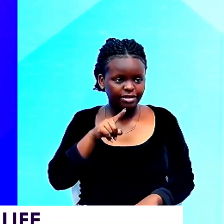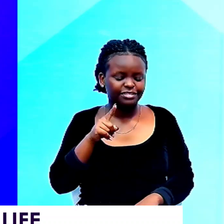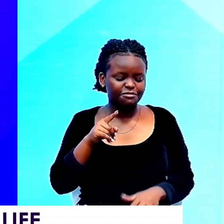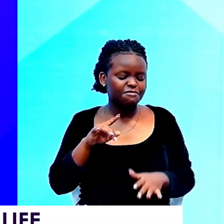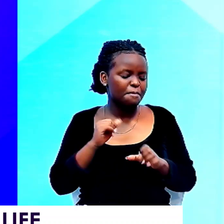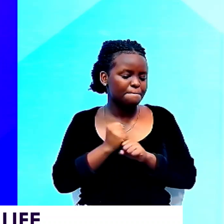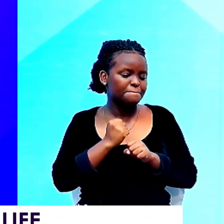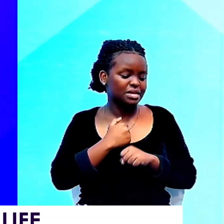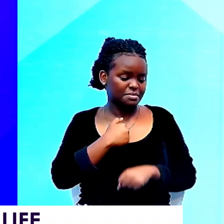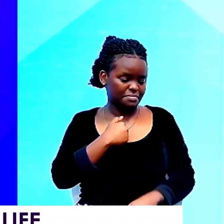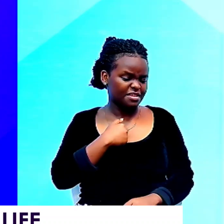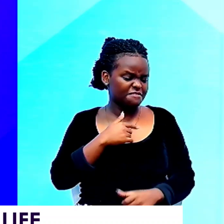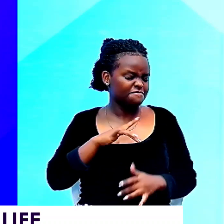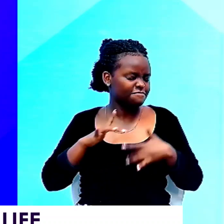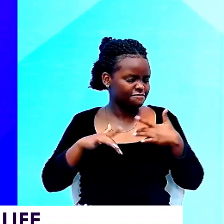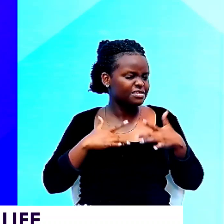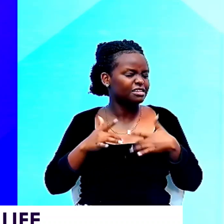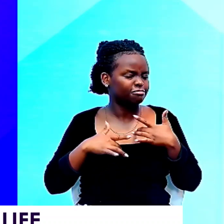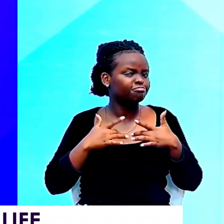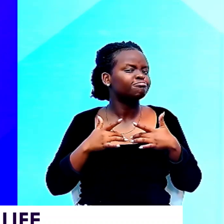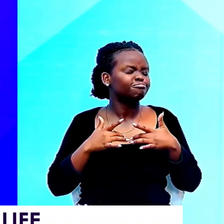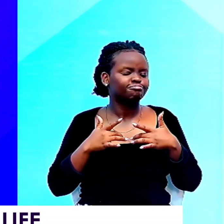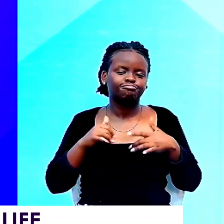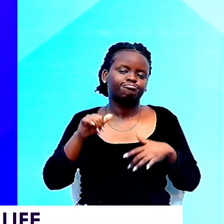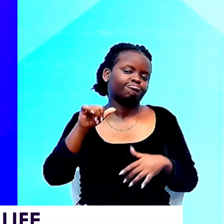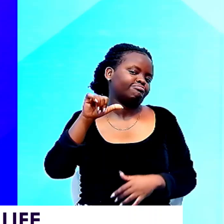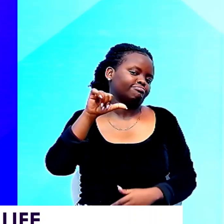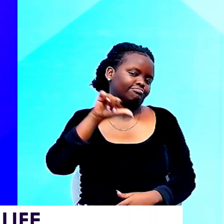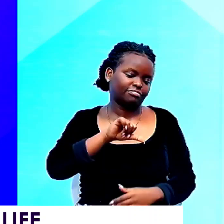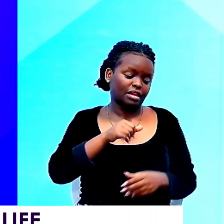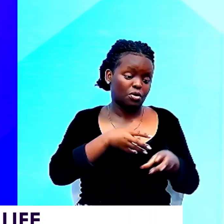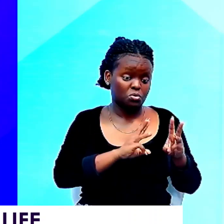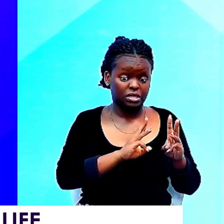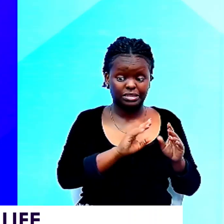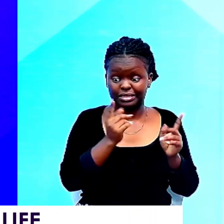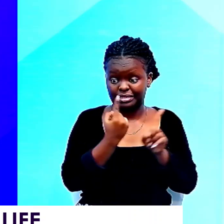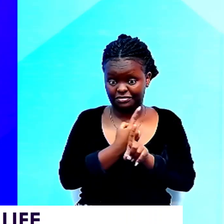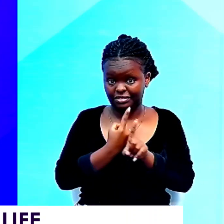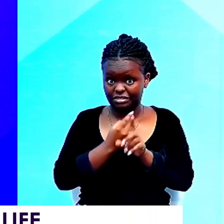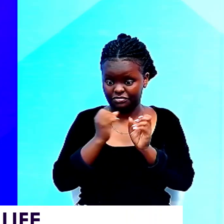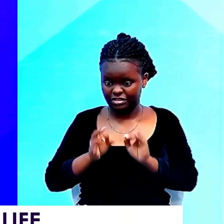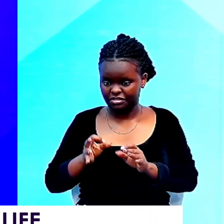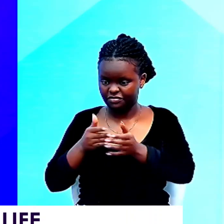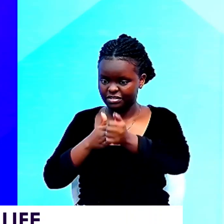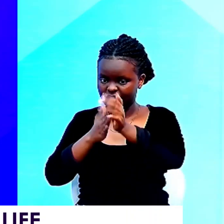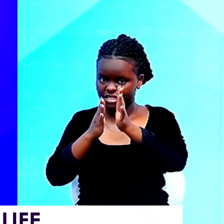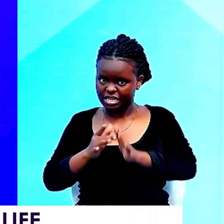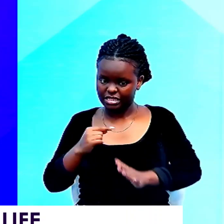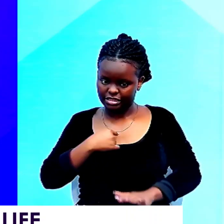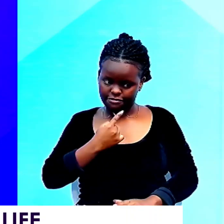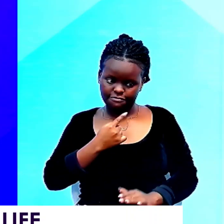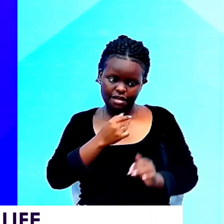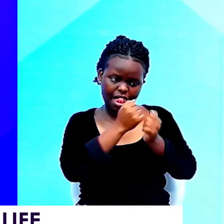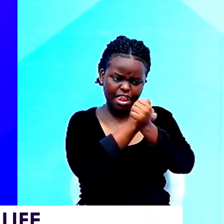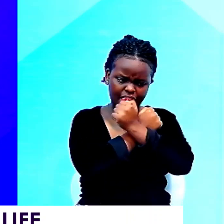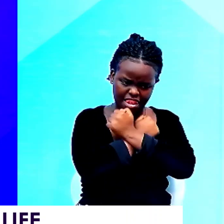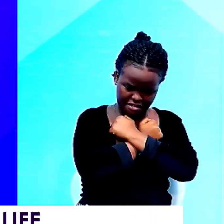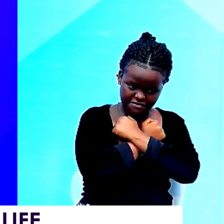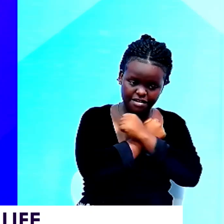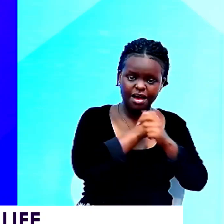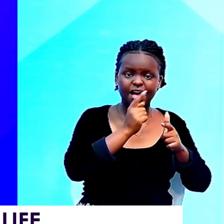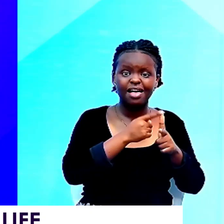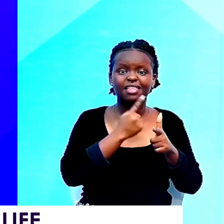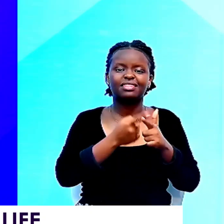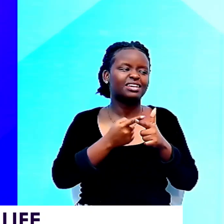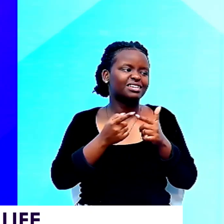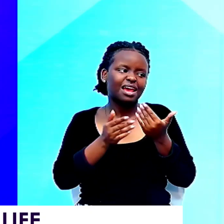feel a certain way. The ways could be different, because if you're a leader that I love, then it